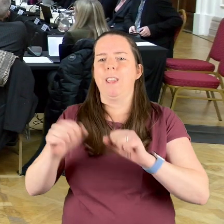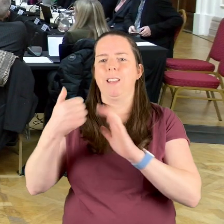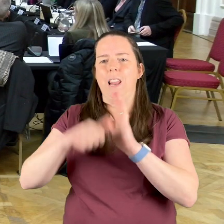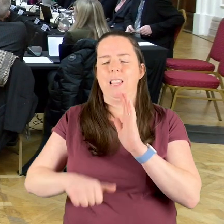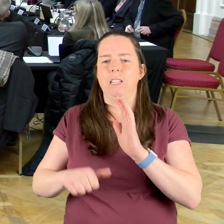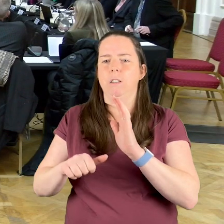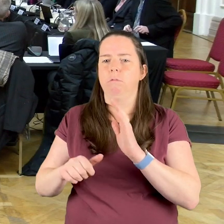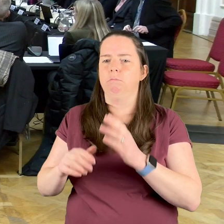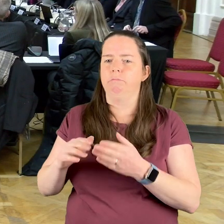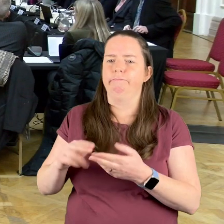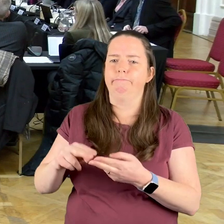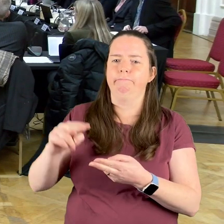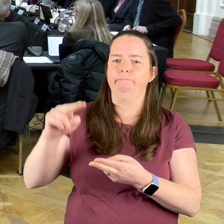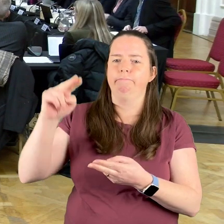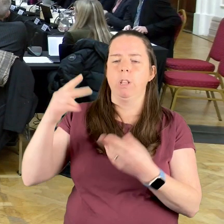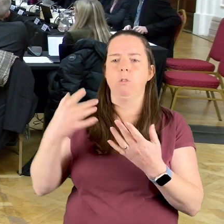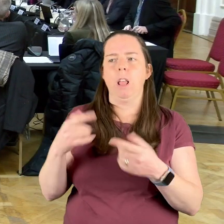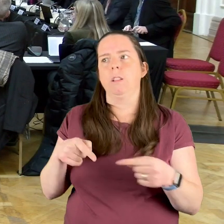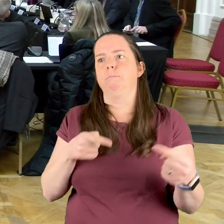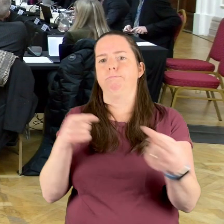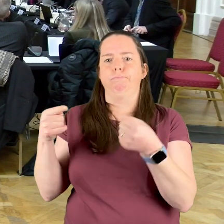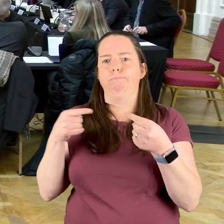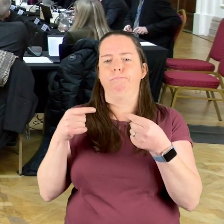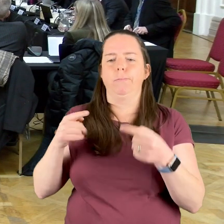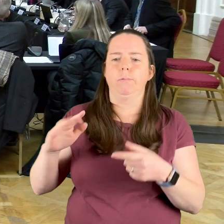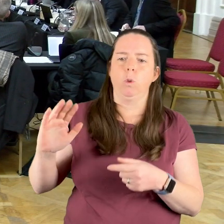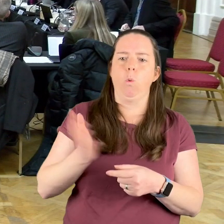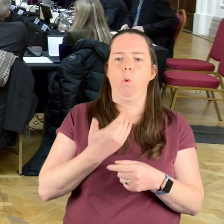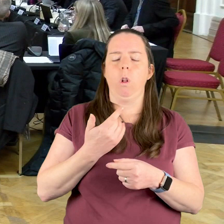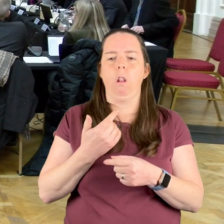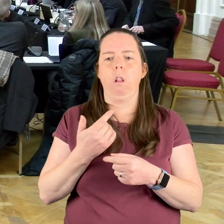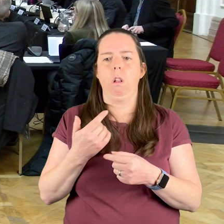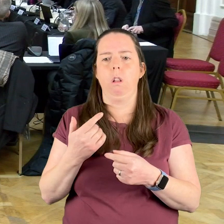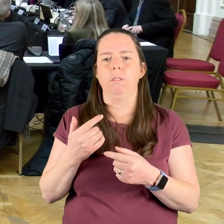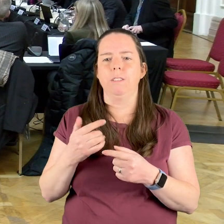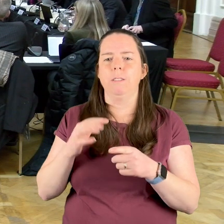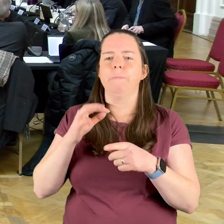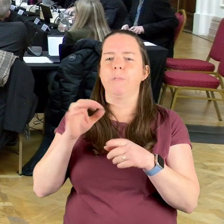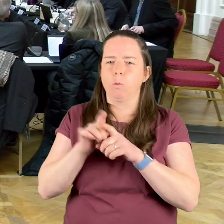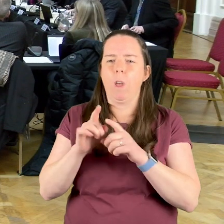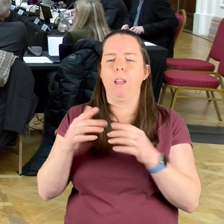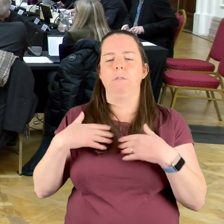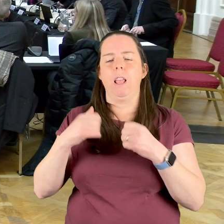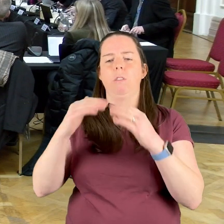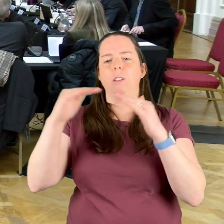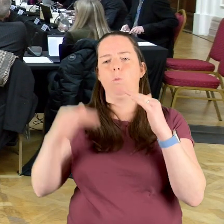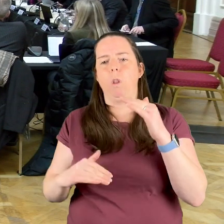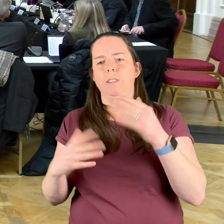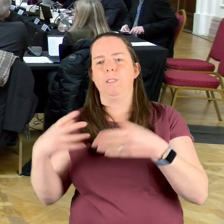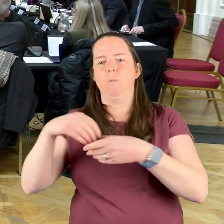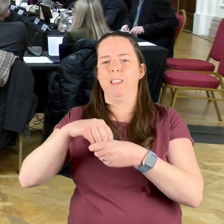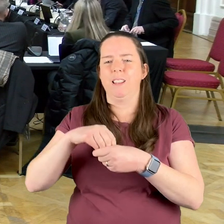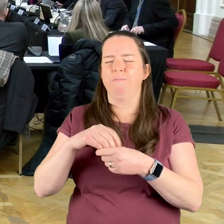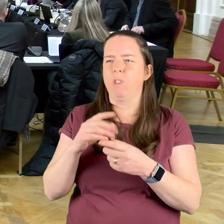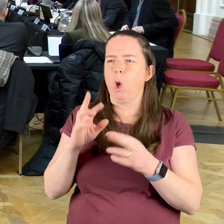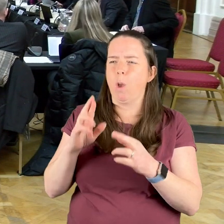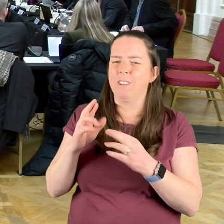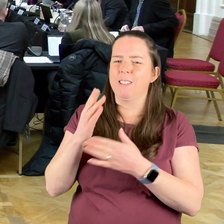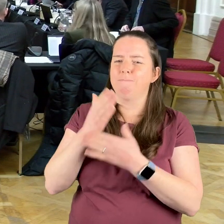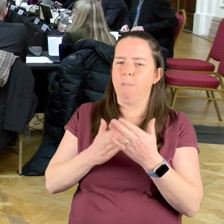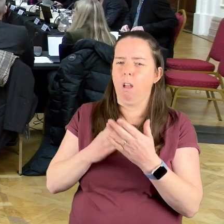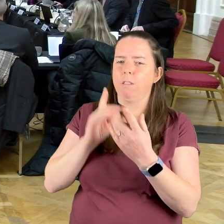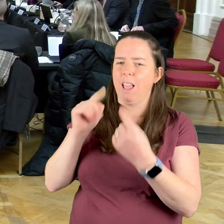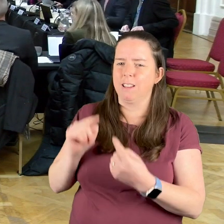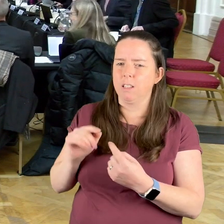so that of itself presents a significant challenge to us all, as well as the health inequalities within it. Hopefully that's at